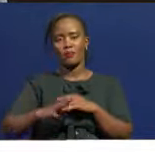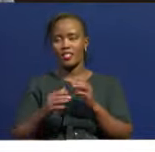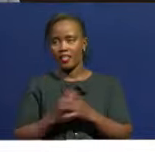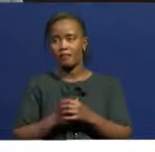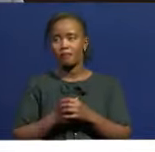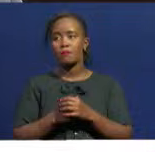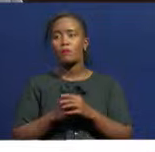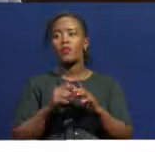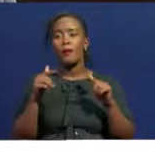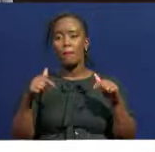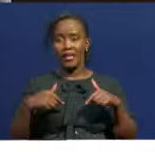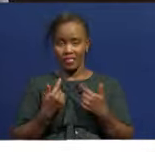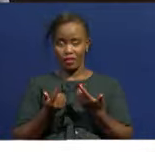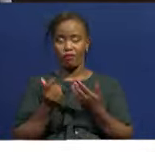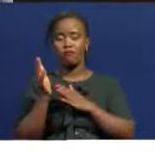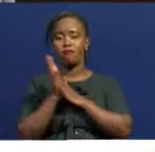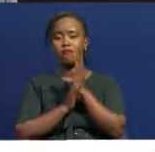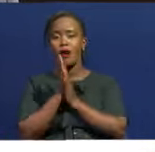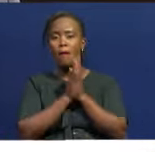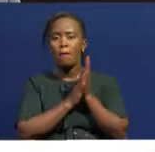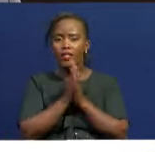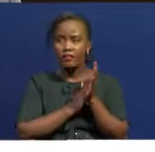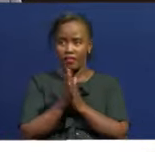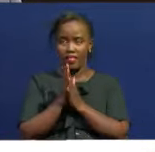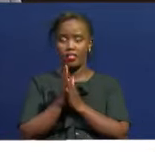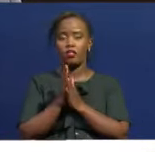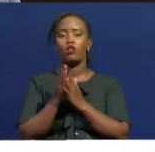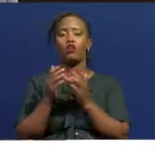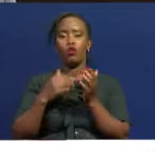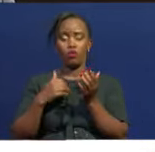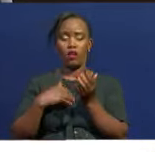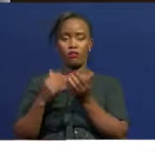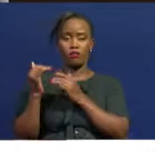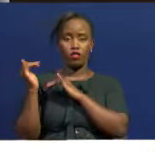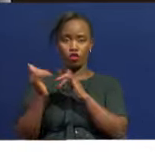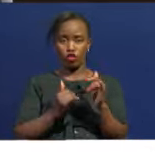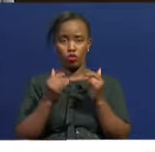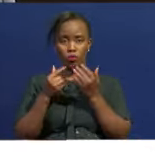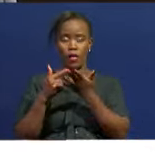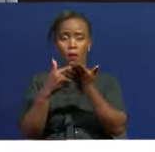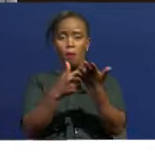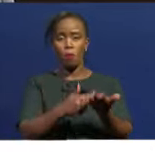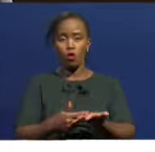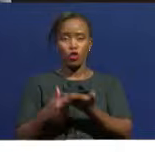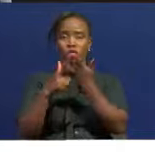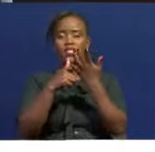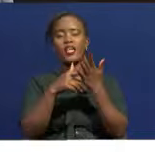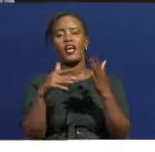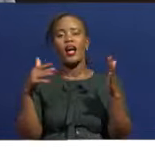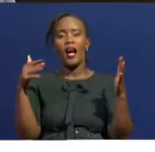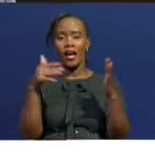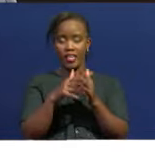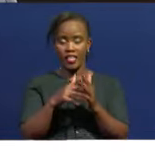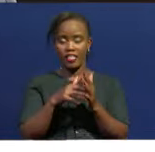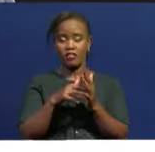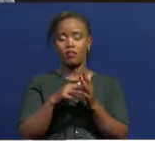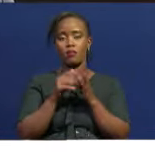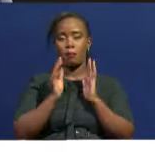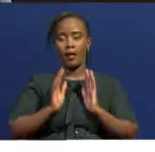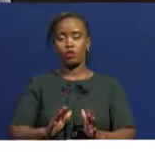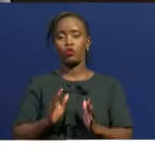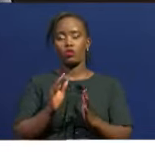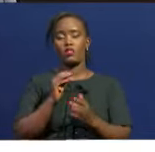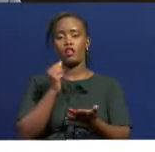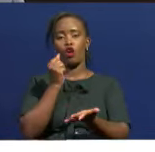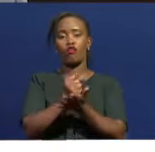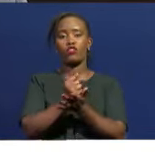am motivated to file this censure motion against the holder of the office of the Deputy